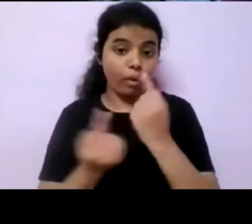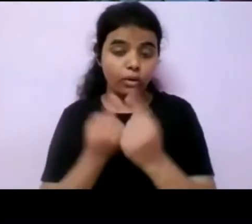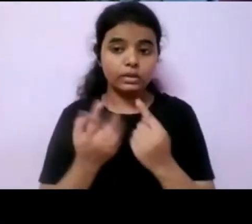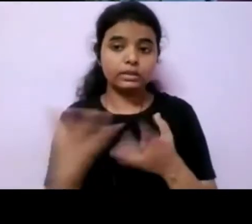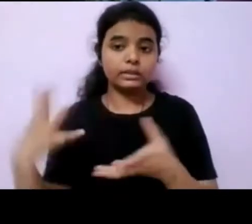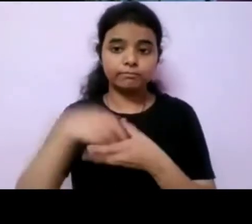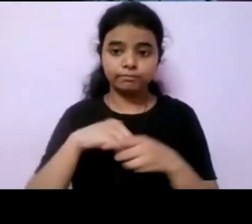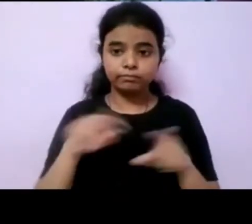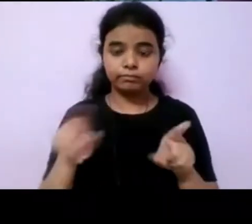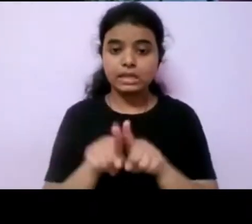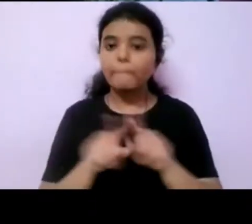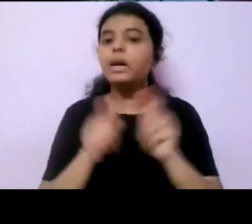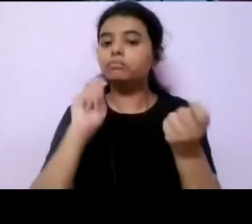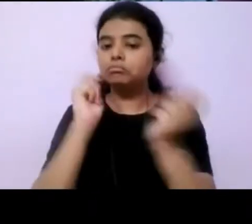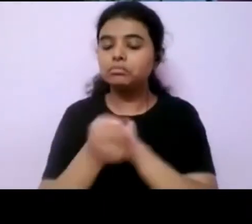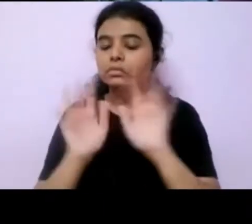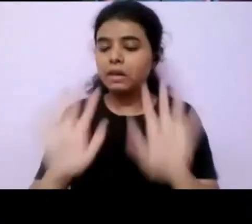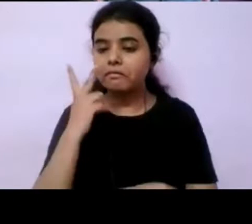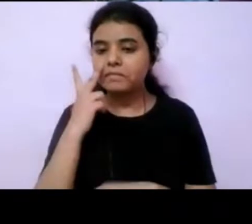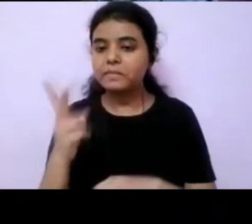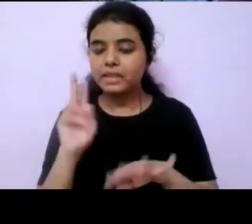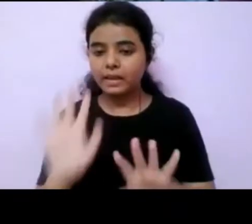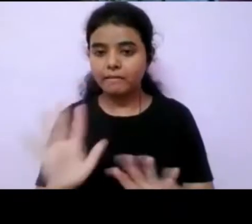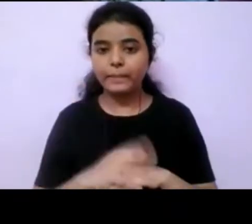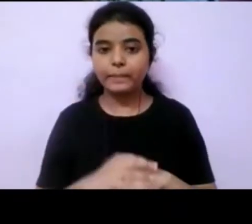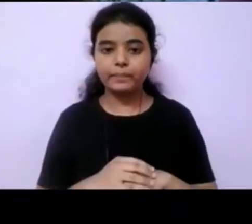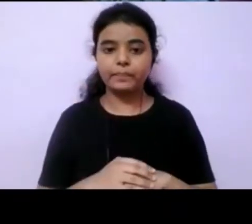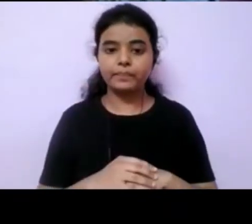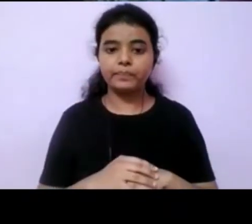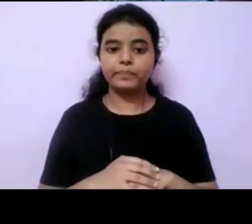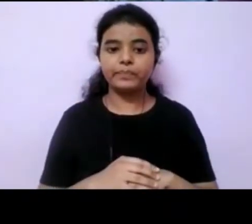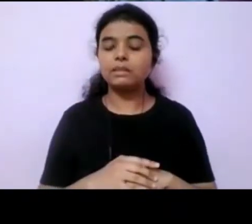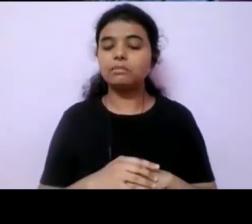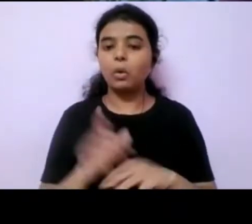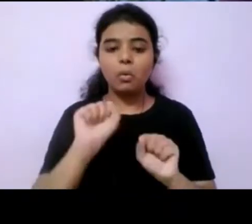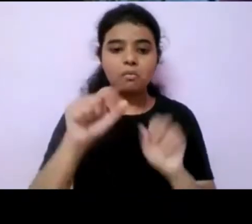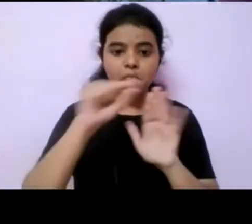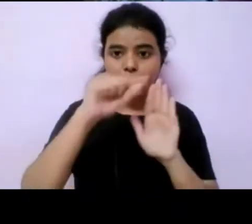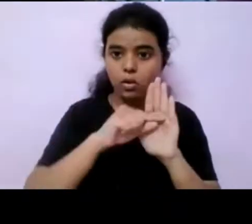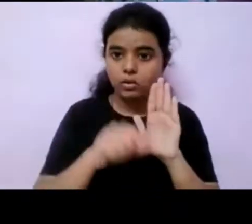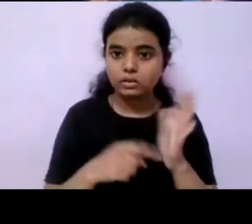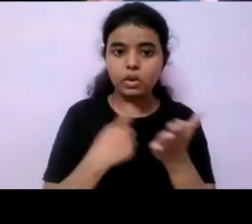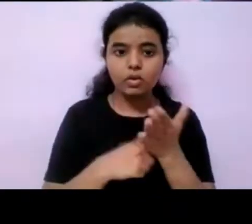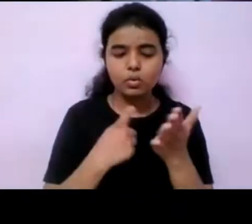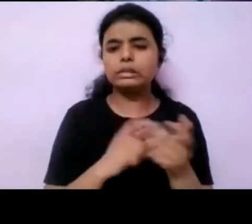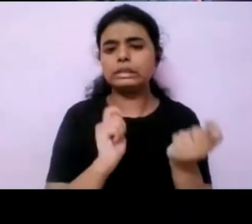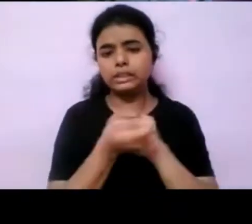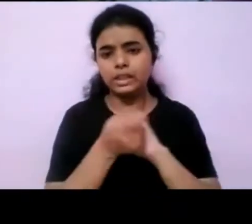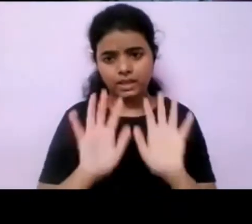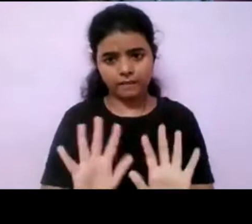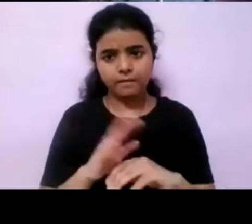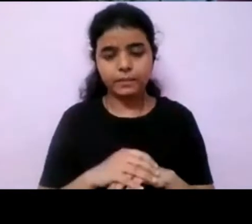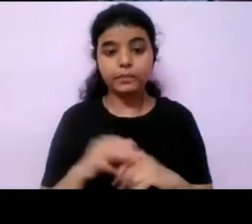a sea change in the way that disability is treated, shifting it in terms of policy, at least in the political realm. The social